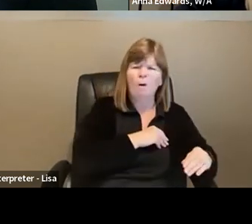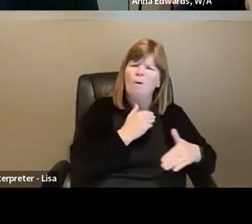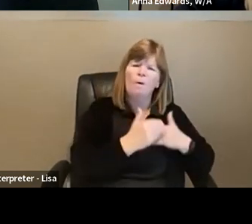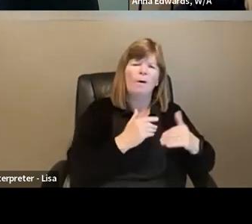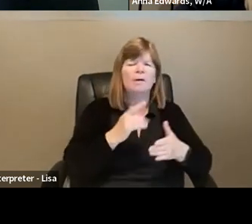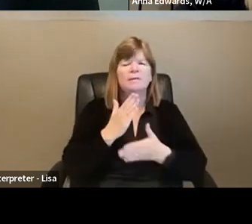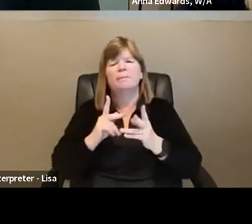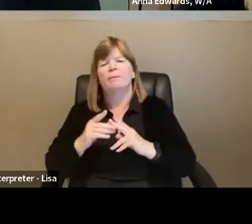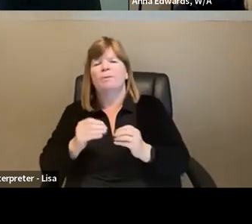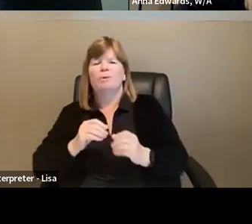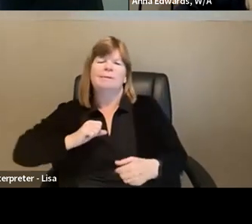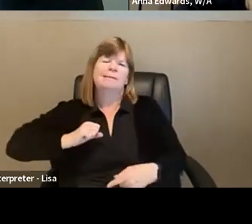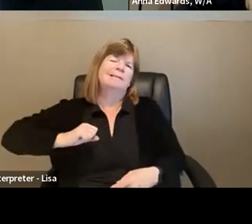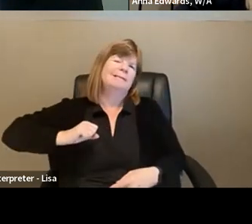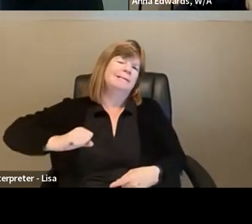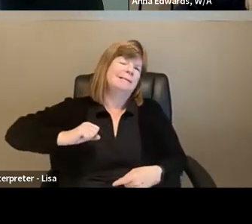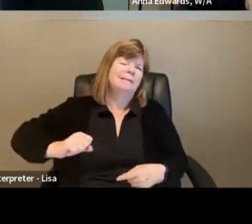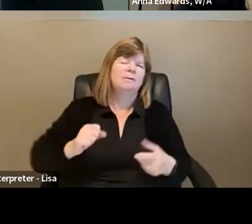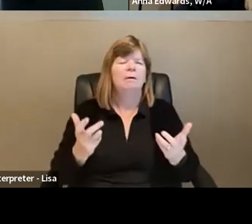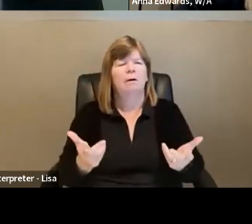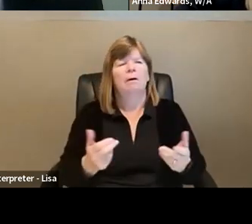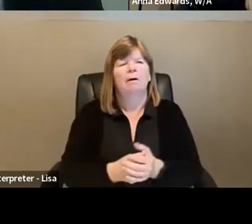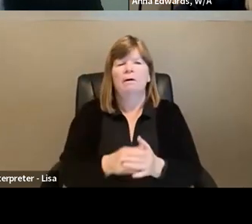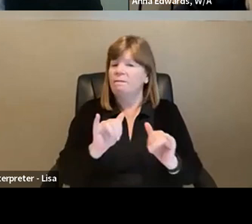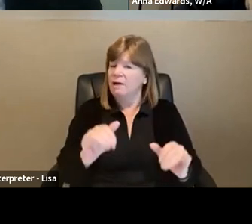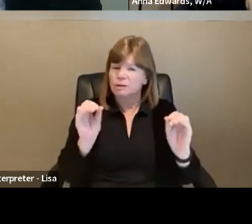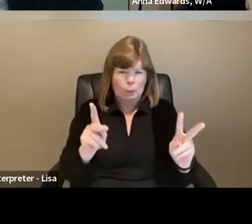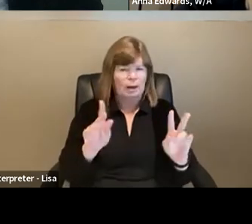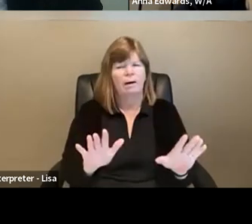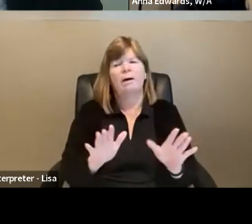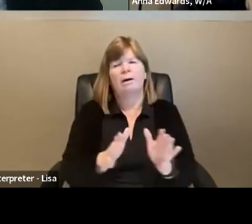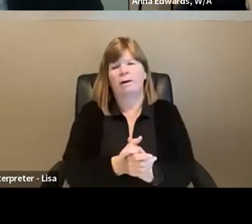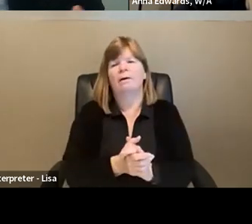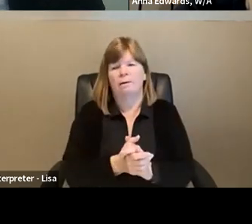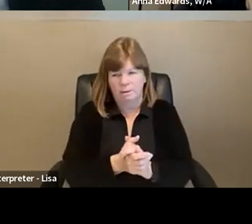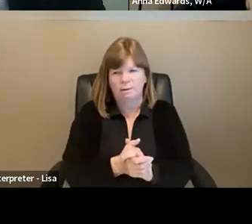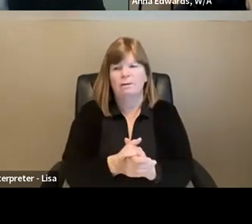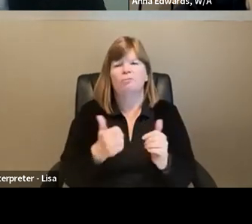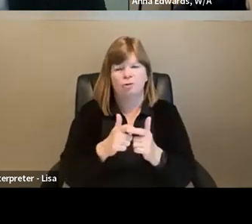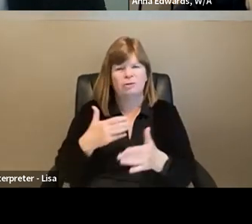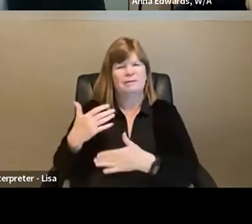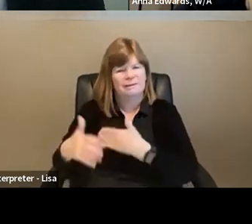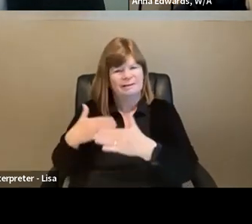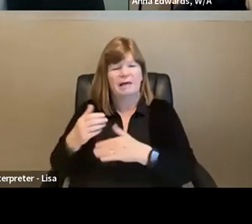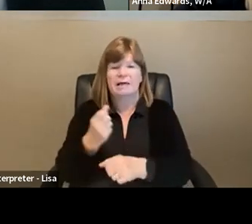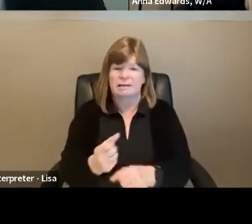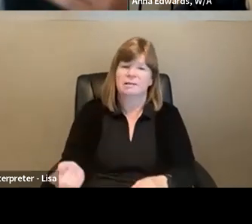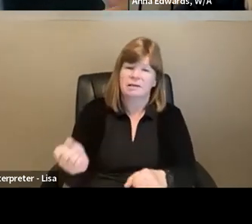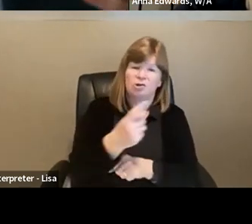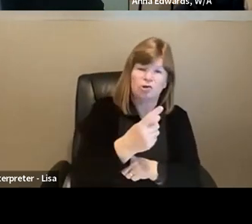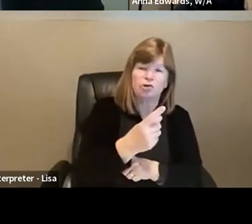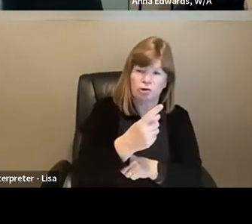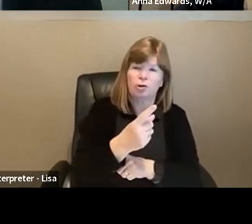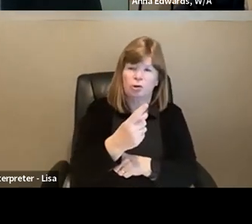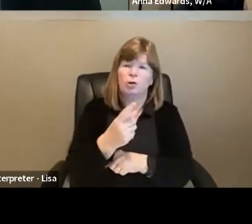to embrace the change. And that's okay. We meet people where they are and try to bring them along. Next year, we are moving